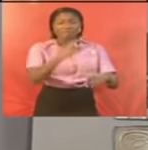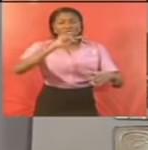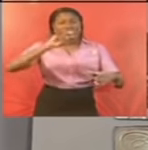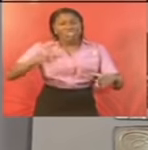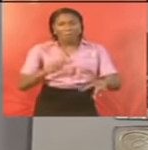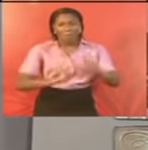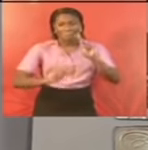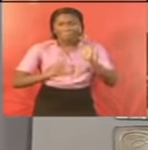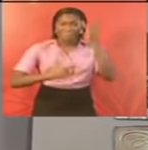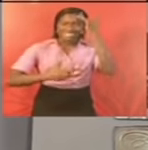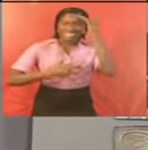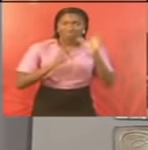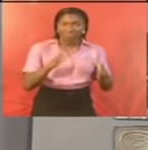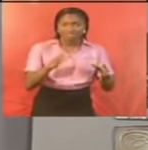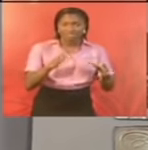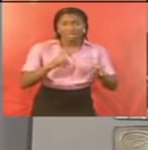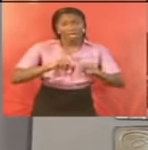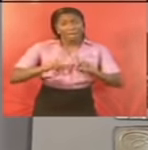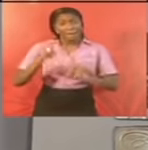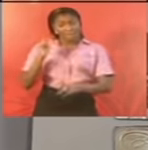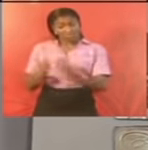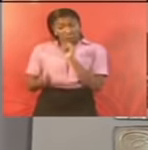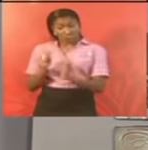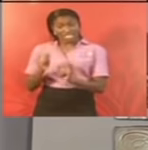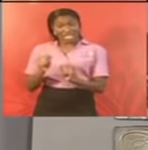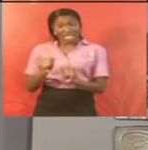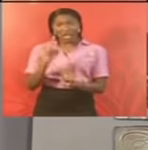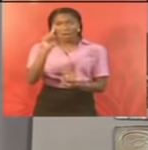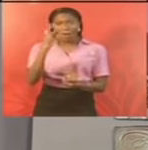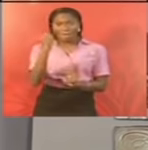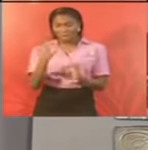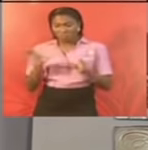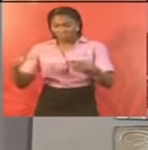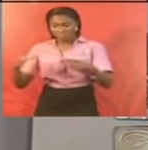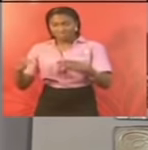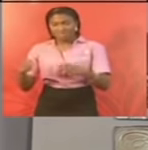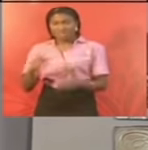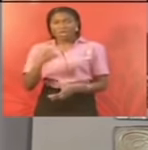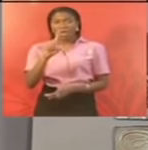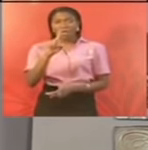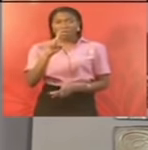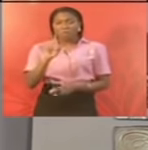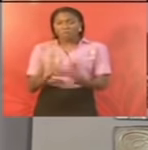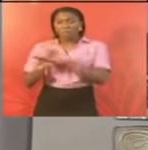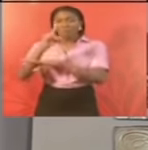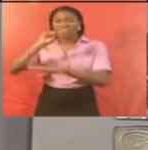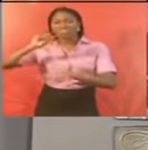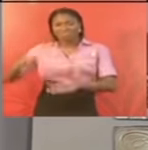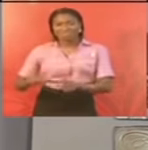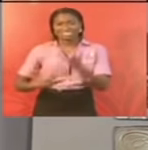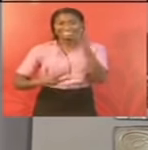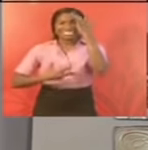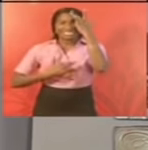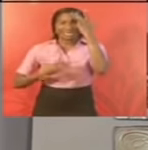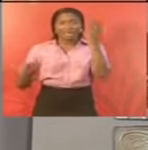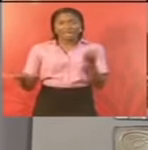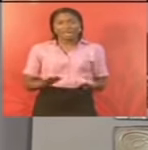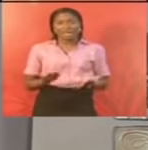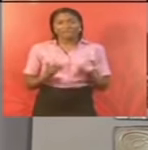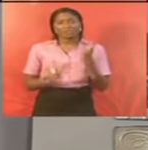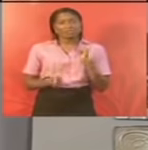is 1,607 cases per million. In Trinidad and Tobago, we worked out these figures